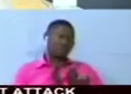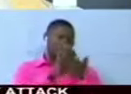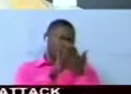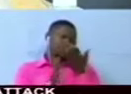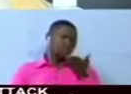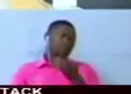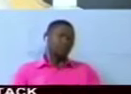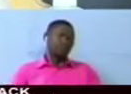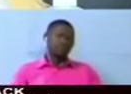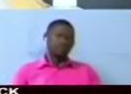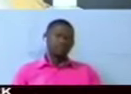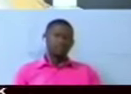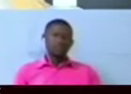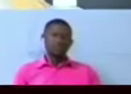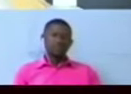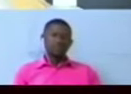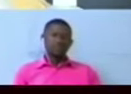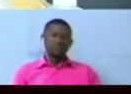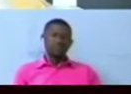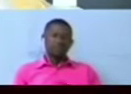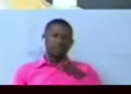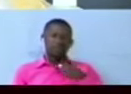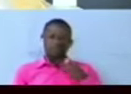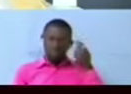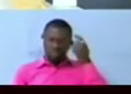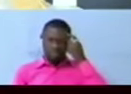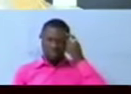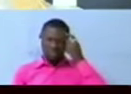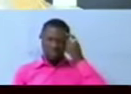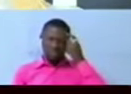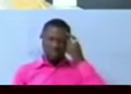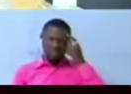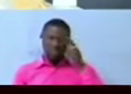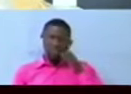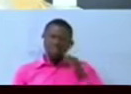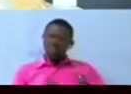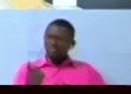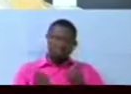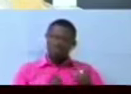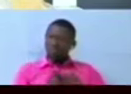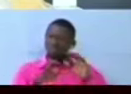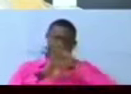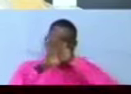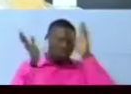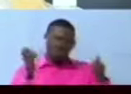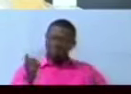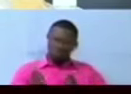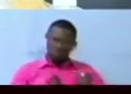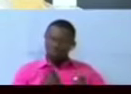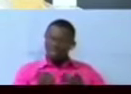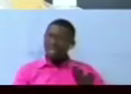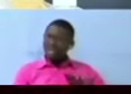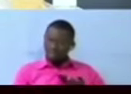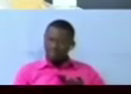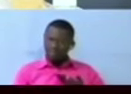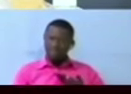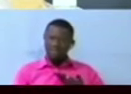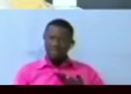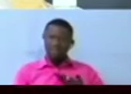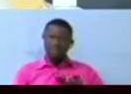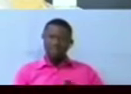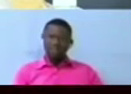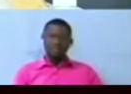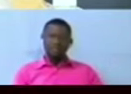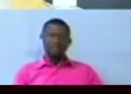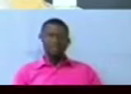Why Fogulone? Don't you think that? Chono Binga Chono Yip. With all your suffering? NIS and Lekukai